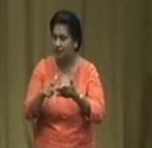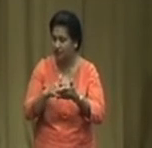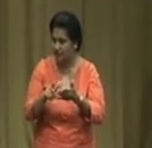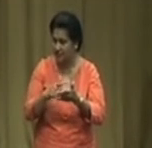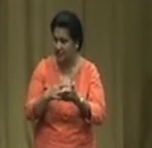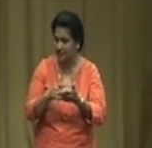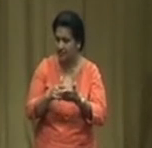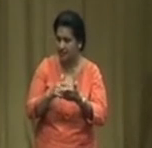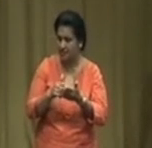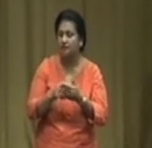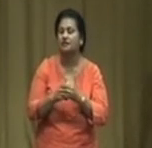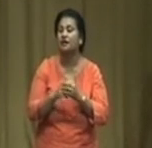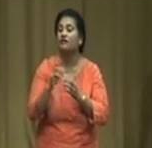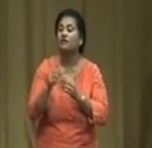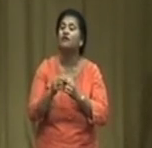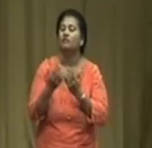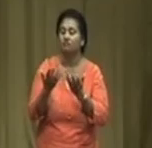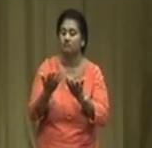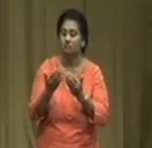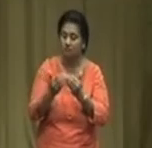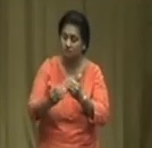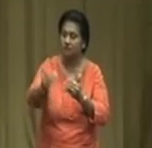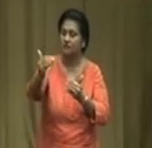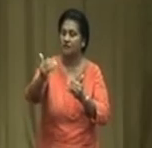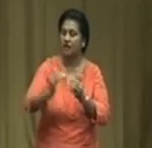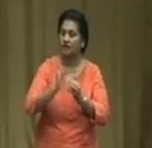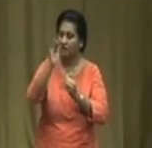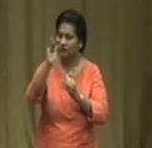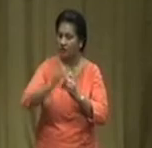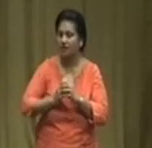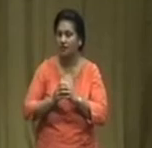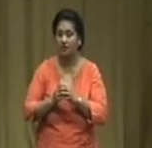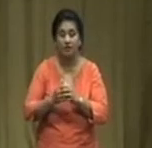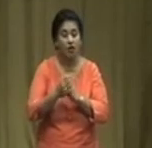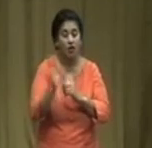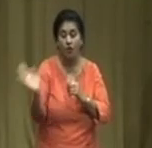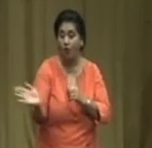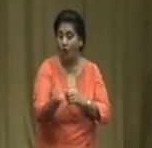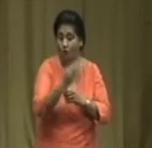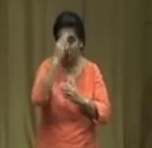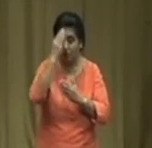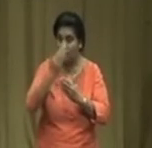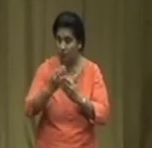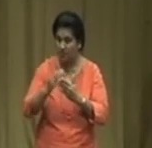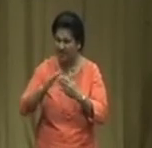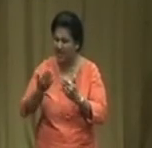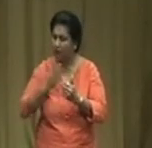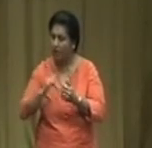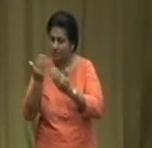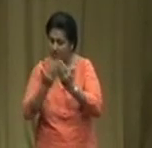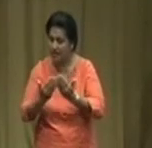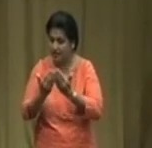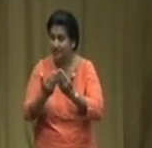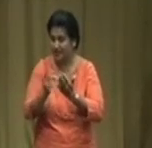in tertiary education for the 21st century. Every learner in the world today that is embarking on tertiary education